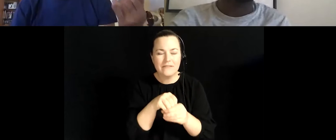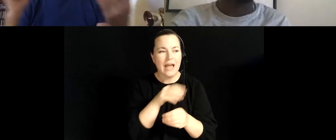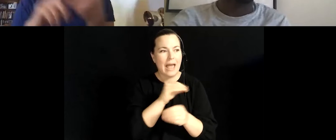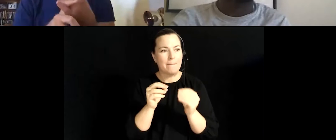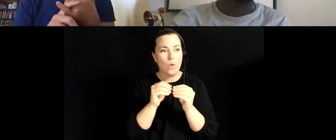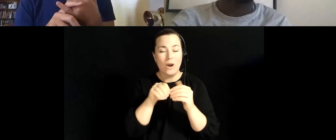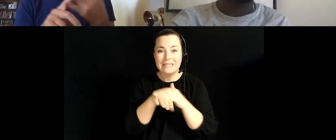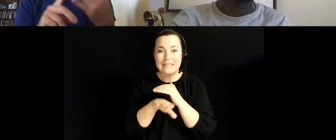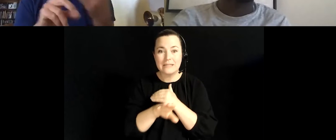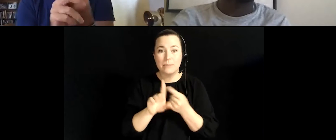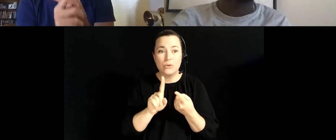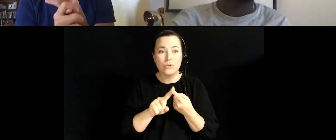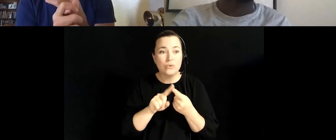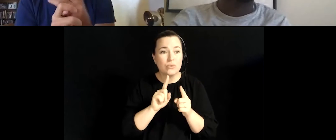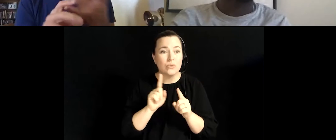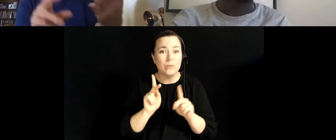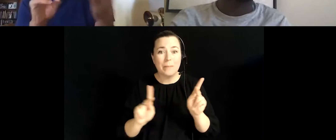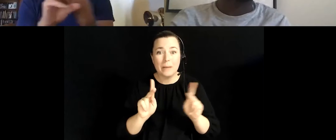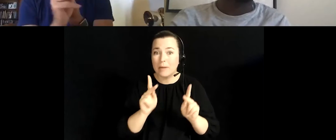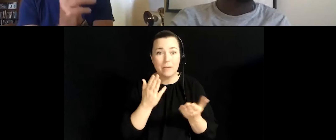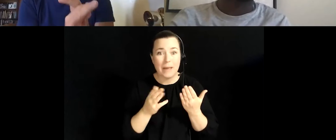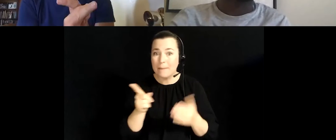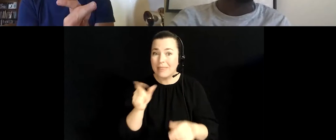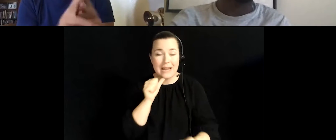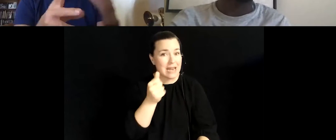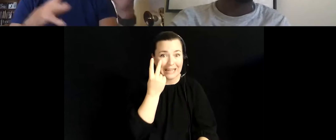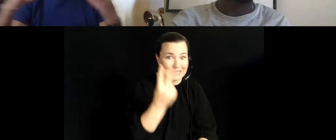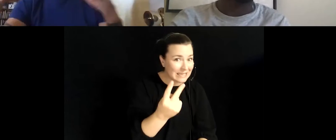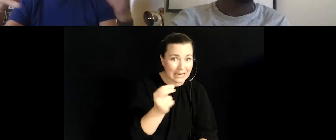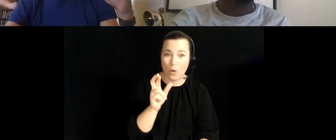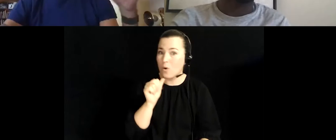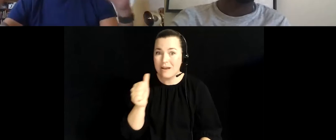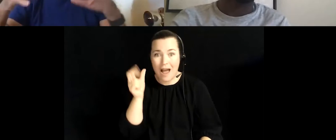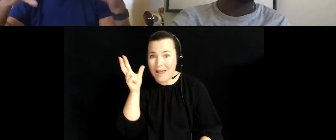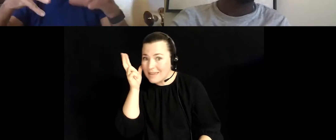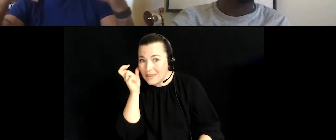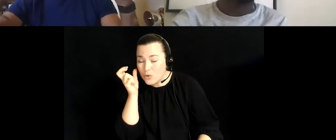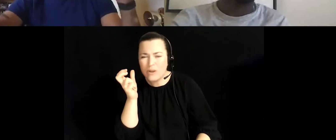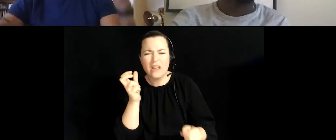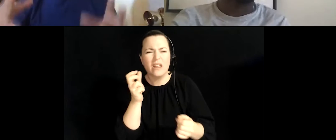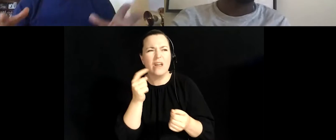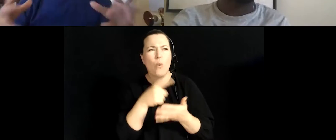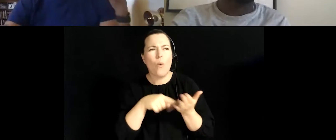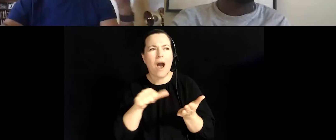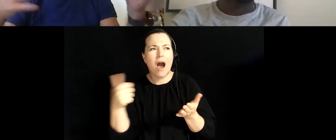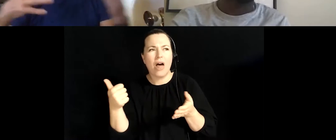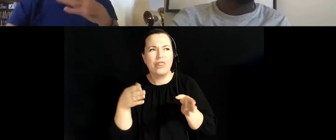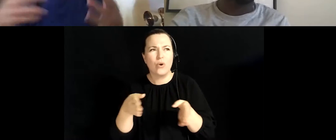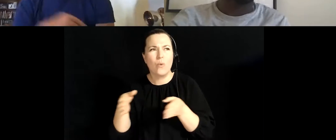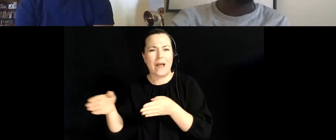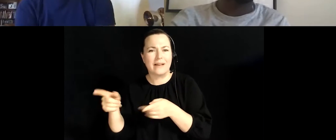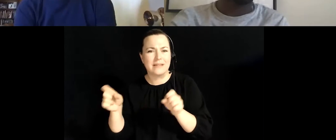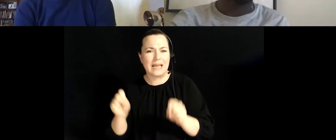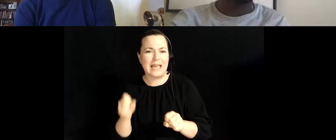who, you know, if they aren't seeing it or aren't hearing it, what are the barriers to